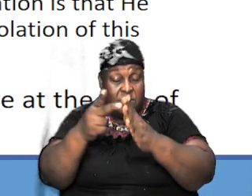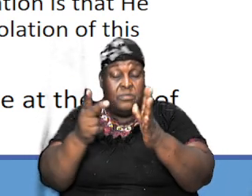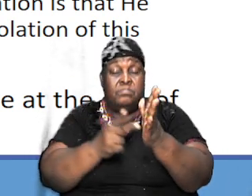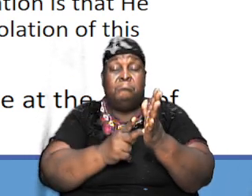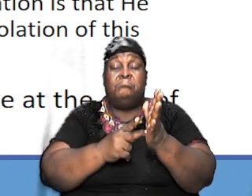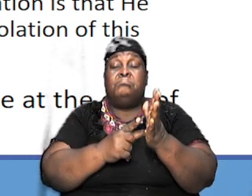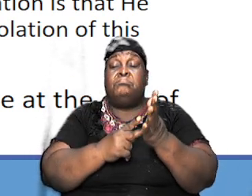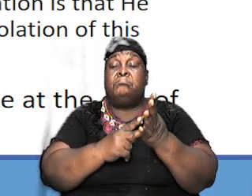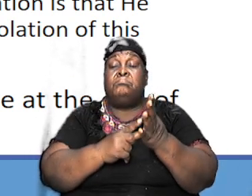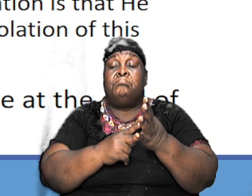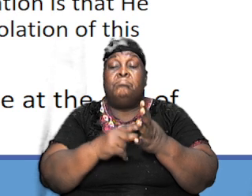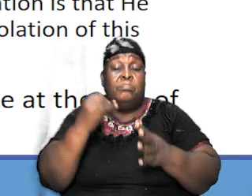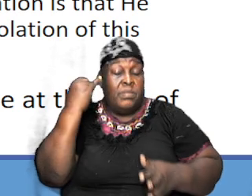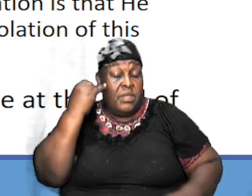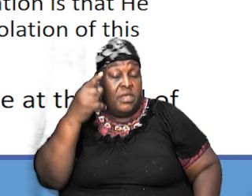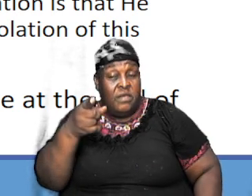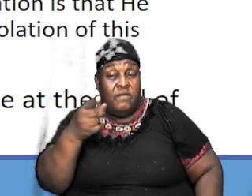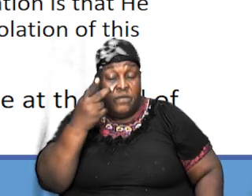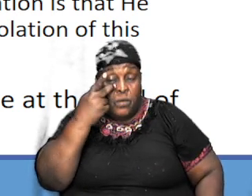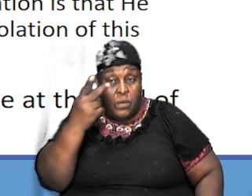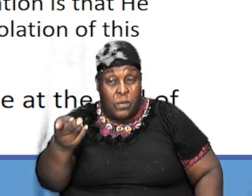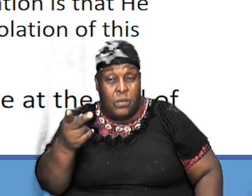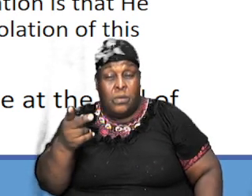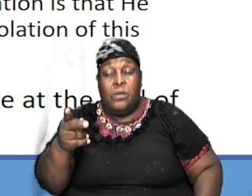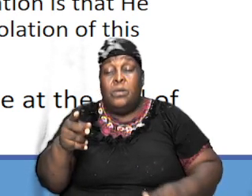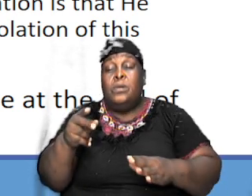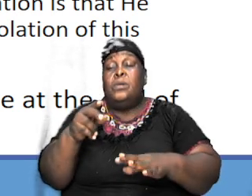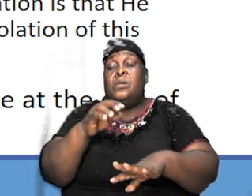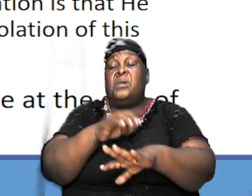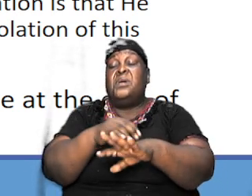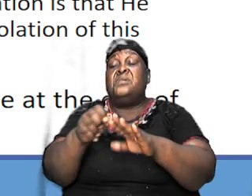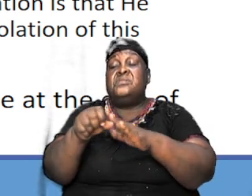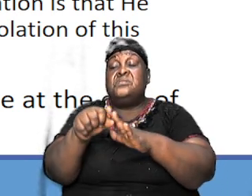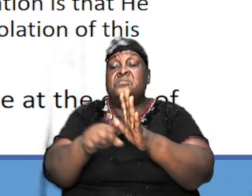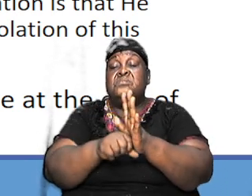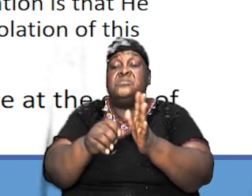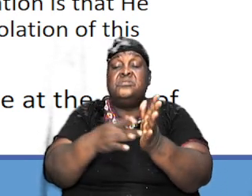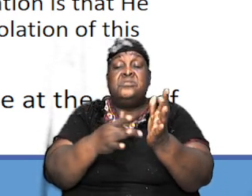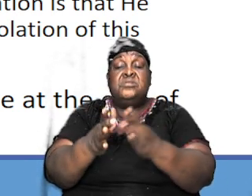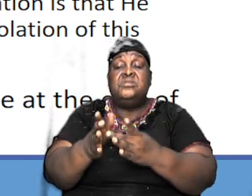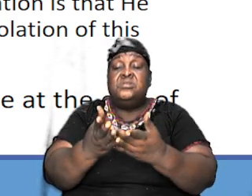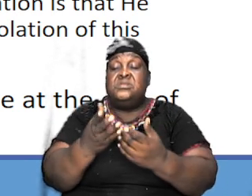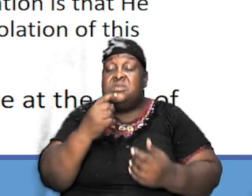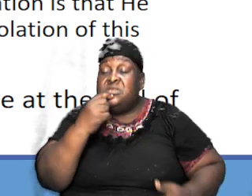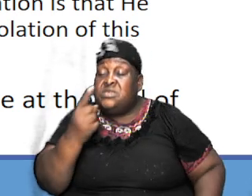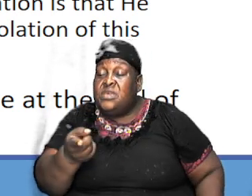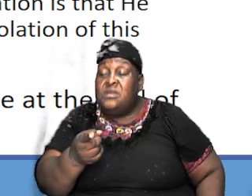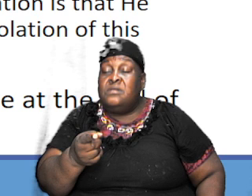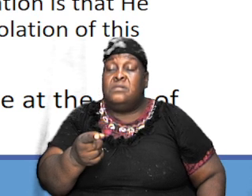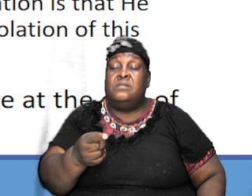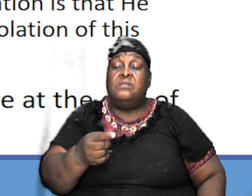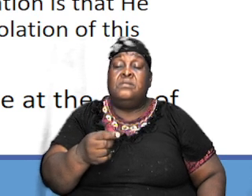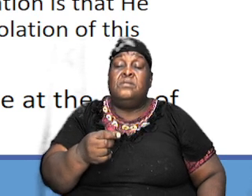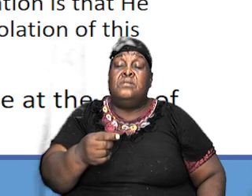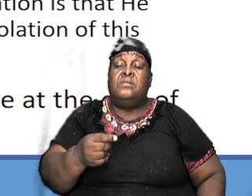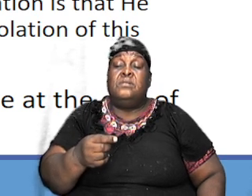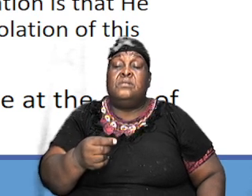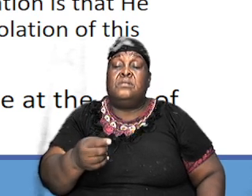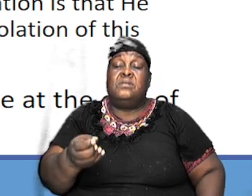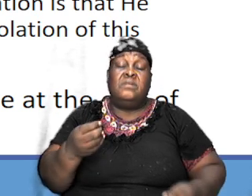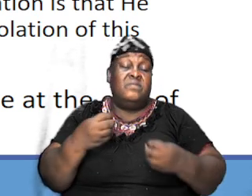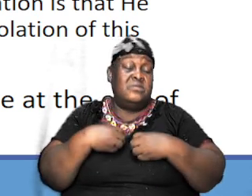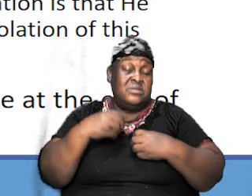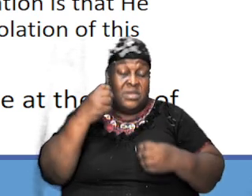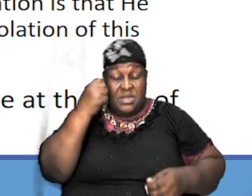But if we look again at the scripture that Jesus quote, it will give us insight as